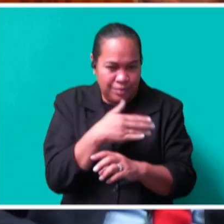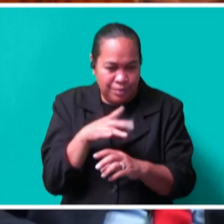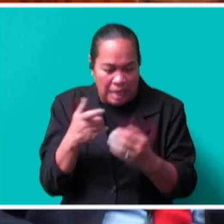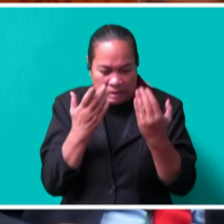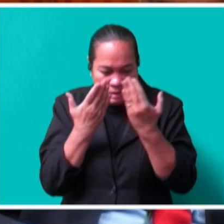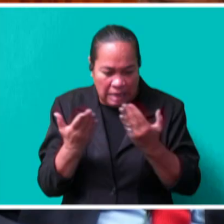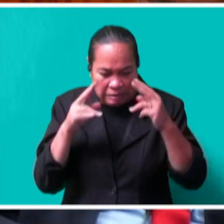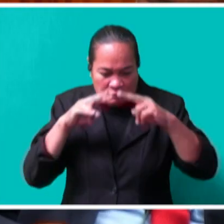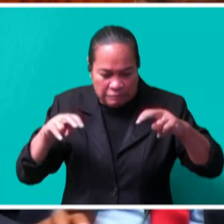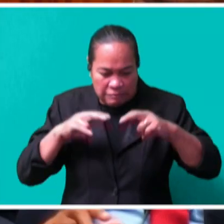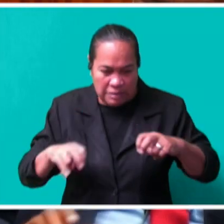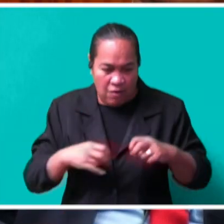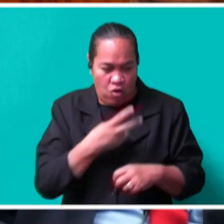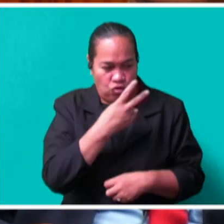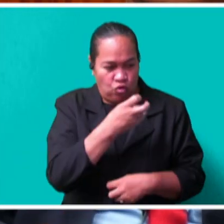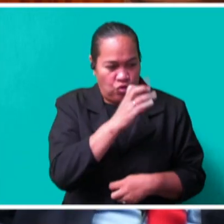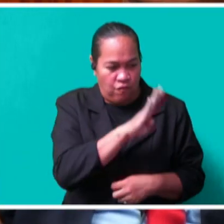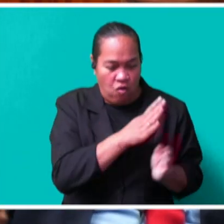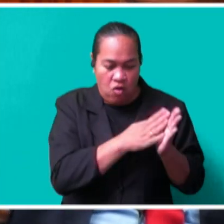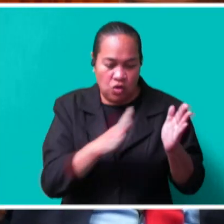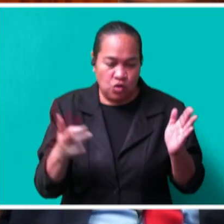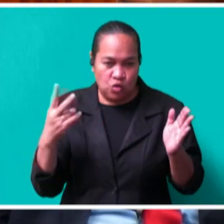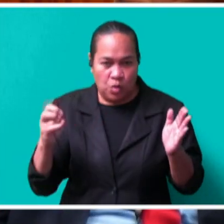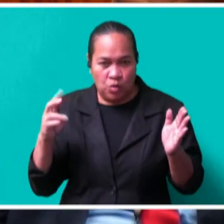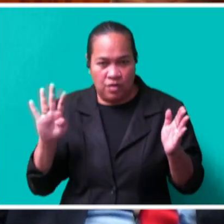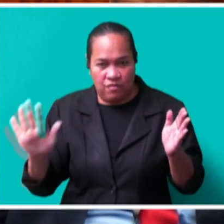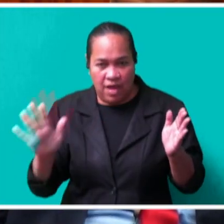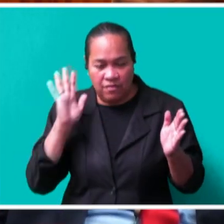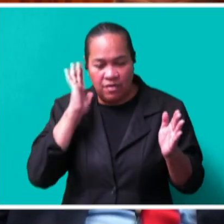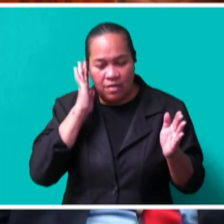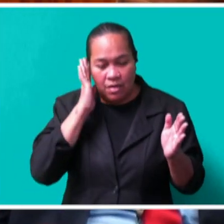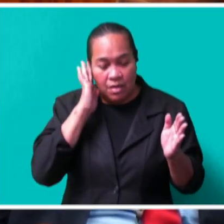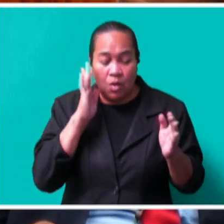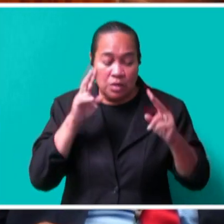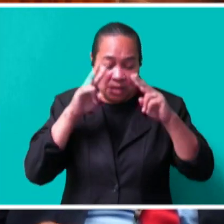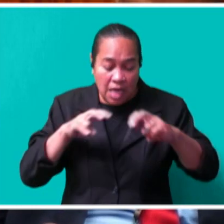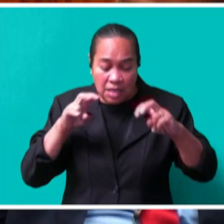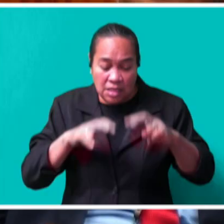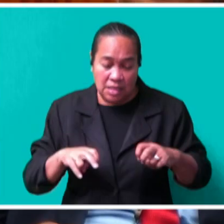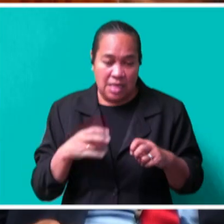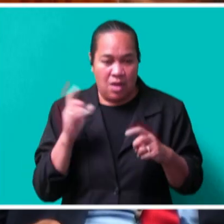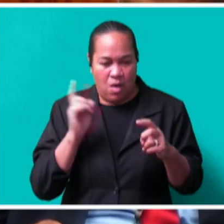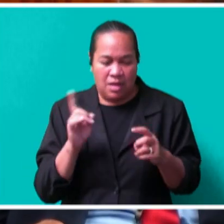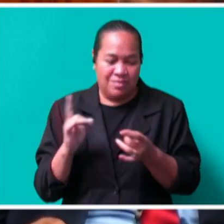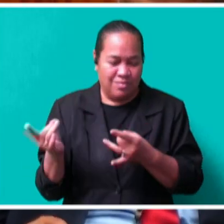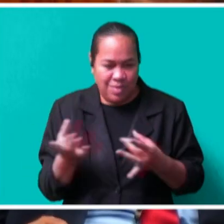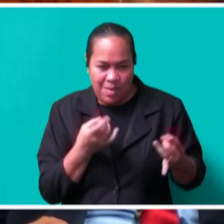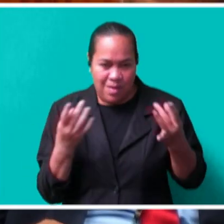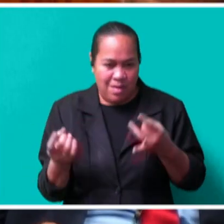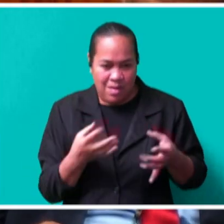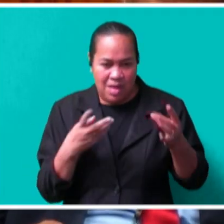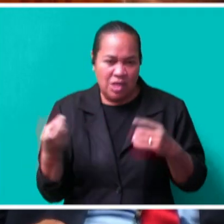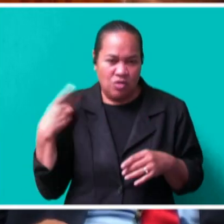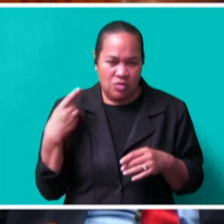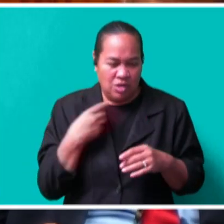2024 to 2025. The feasibility study included all the necessary preparatory work, and